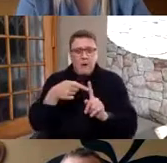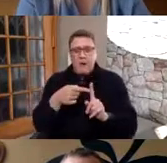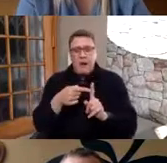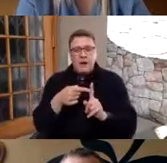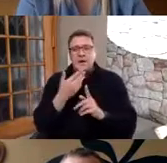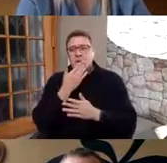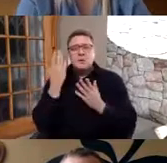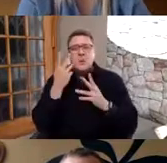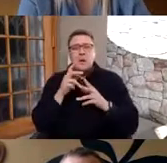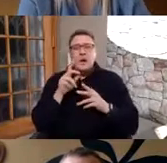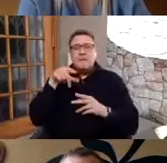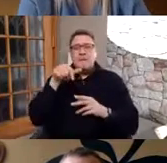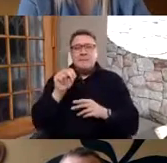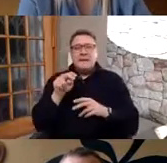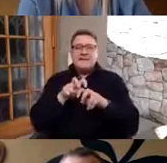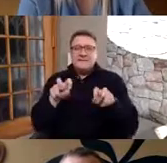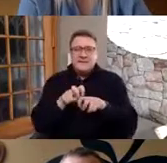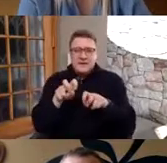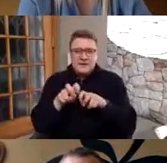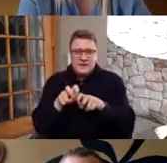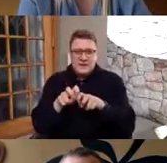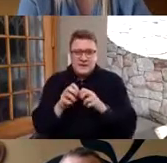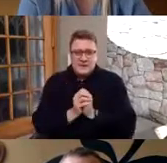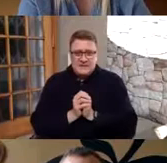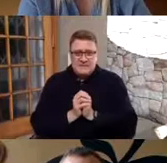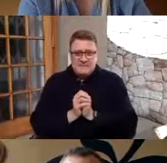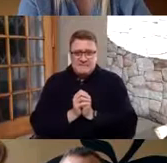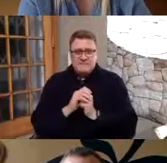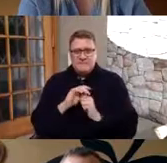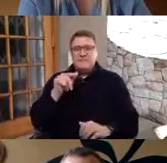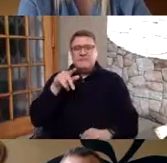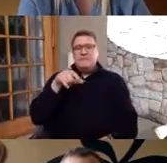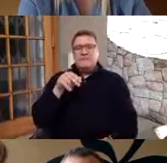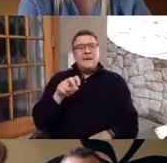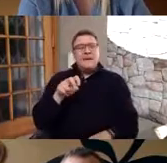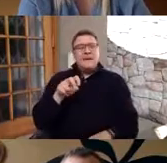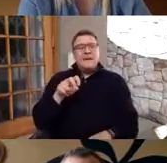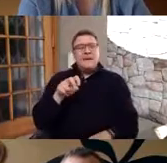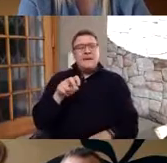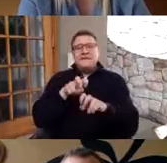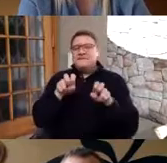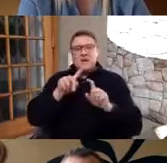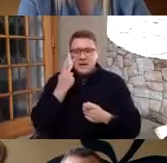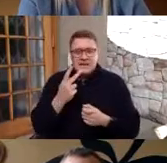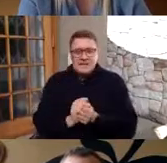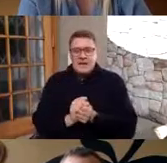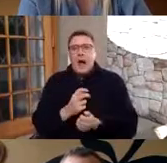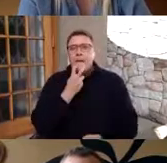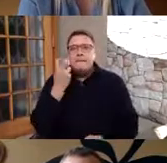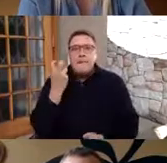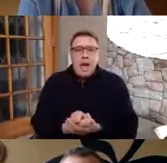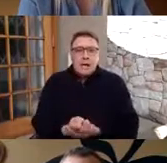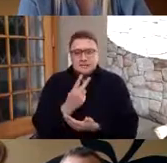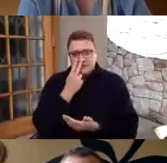There's no way to pin the video. His is a webinar. We can't pin videos. Martha Marie Cohn to everyone.